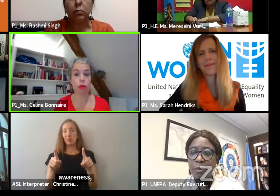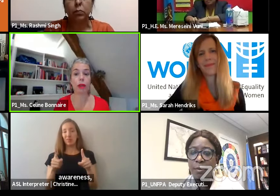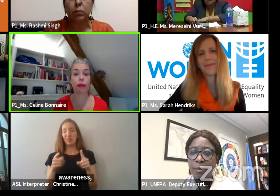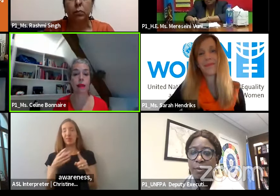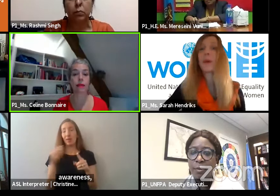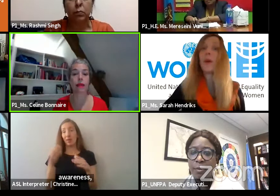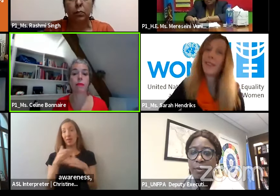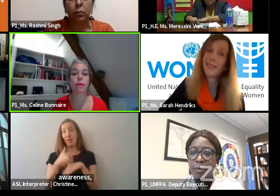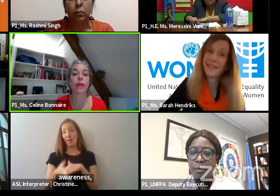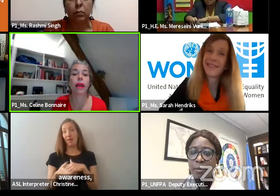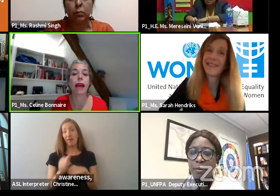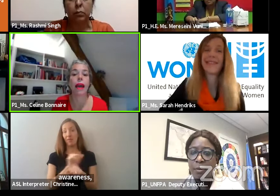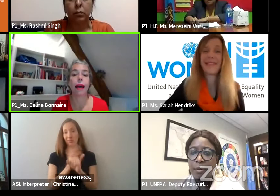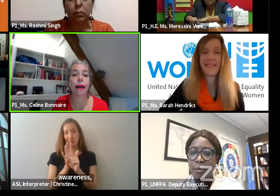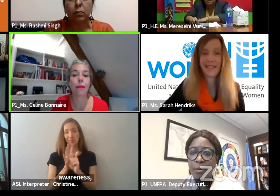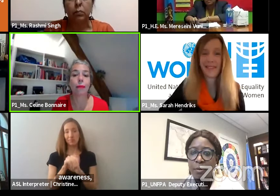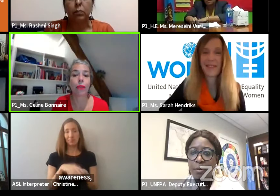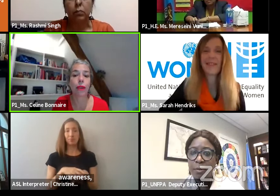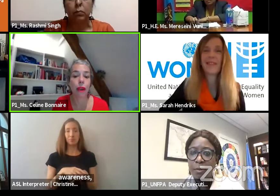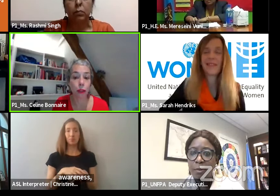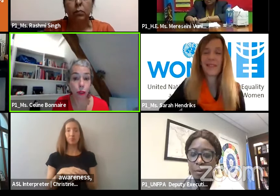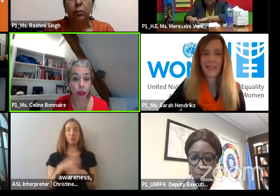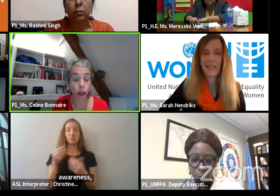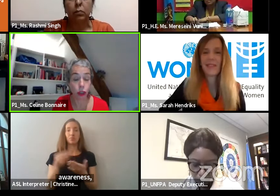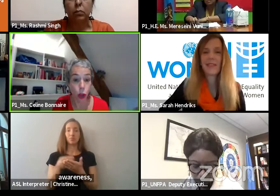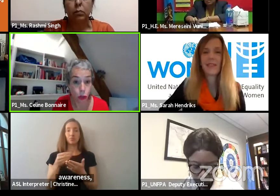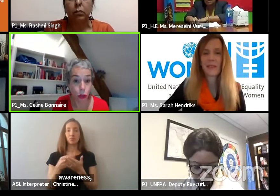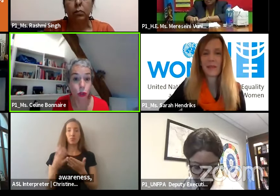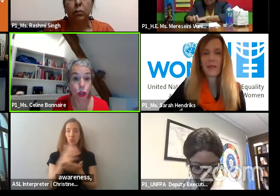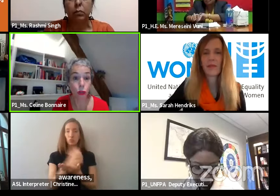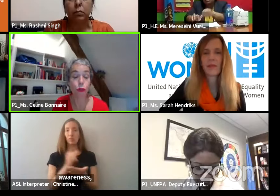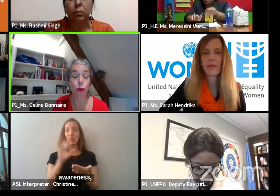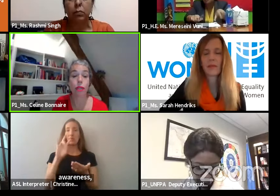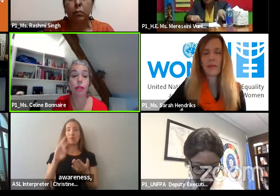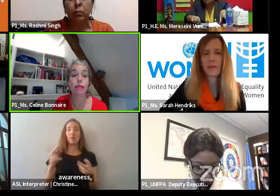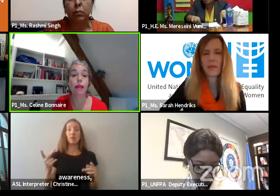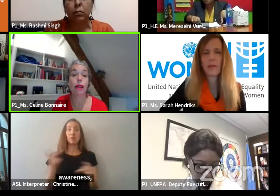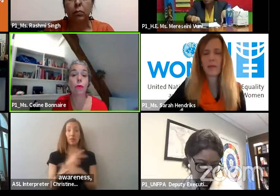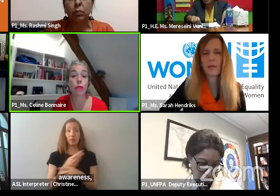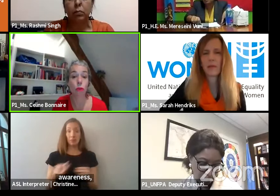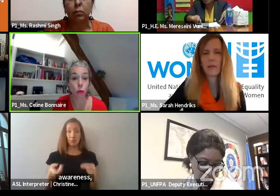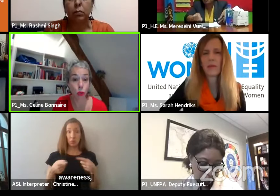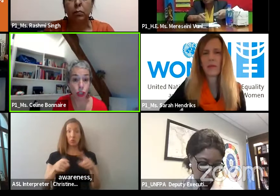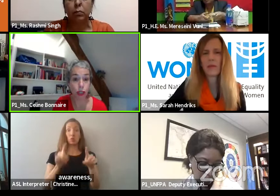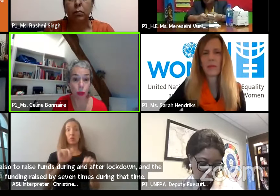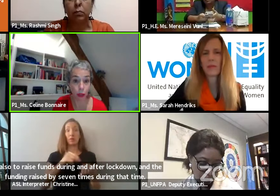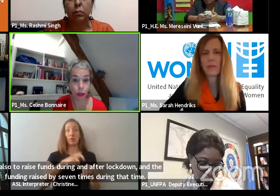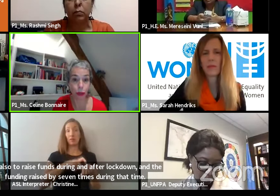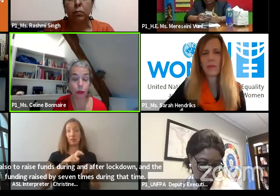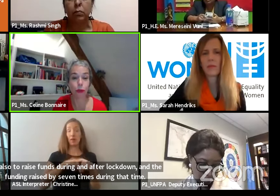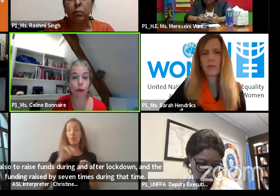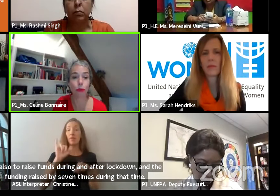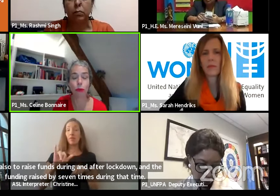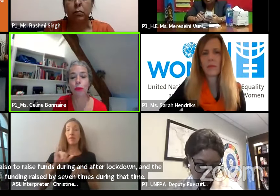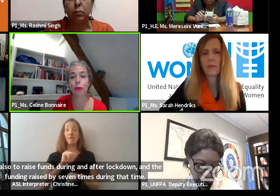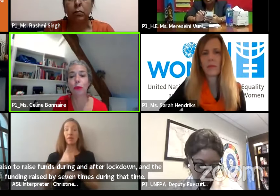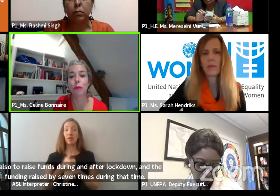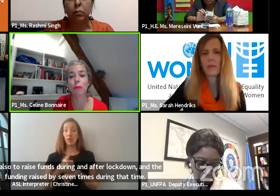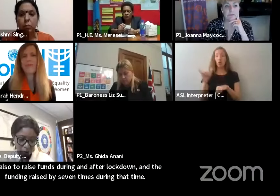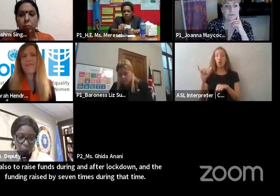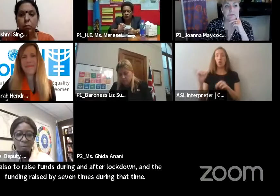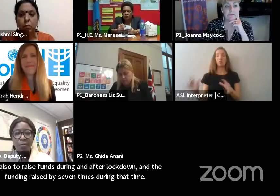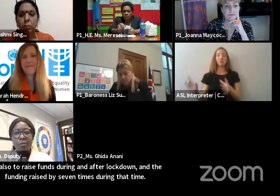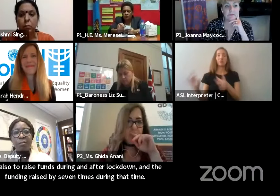7 times during that time. The Caring Foundation also joined forces with Gucci, one of